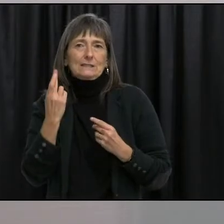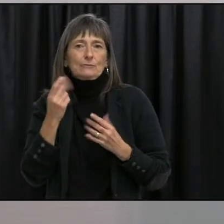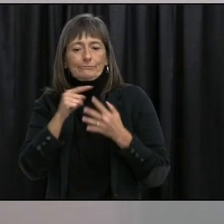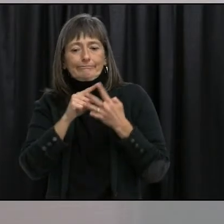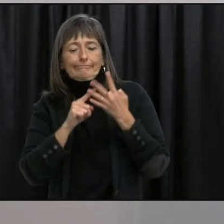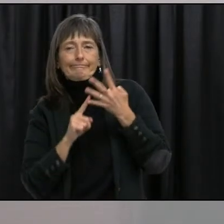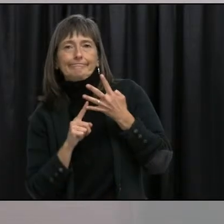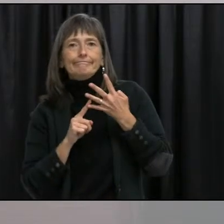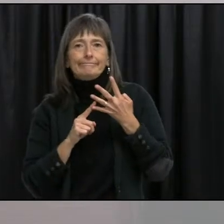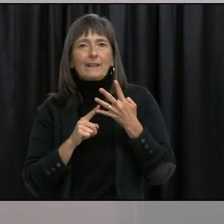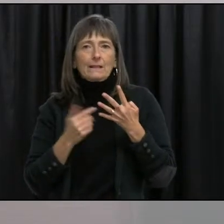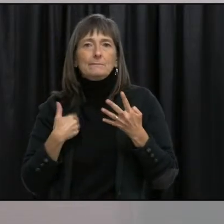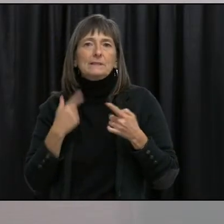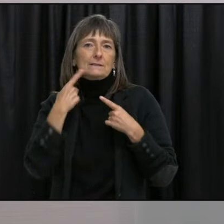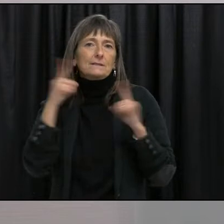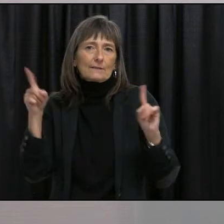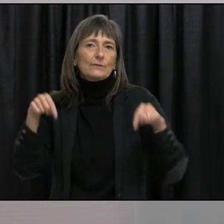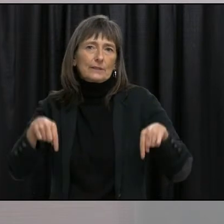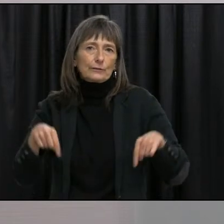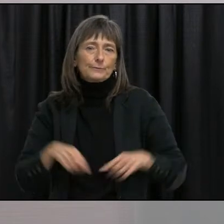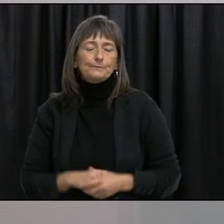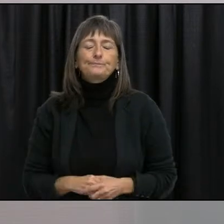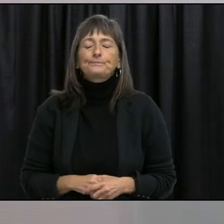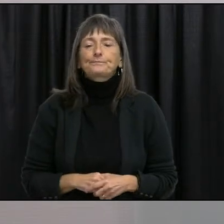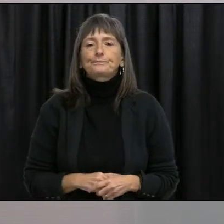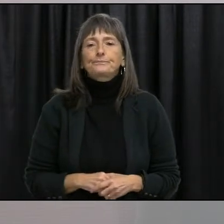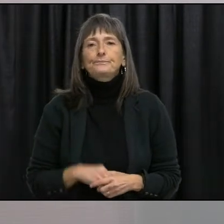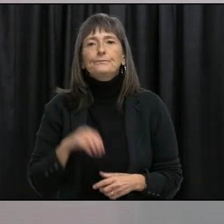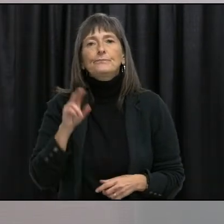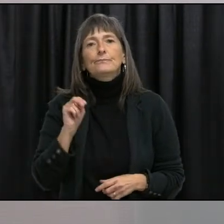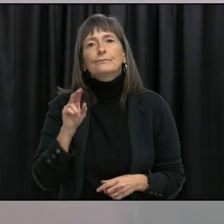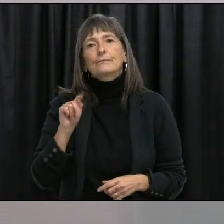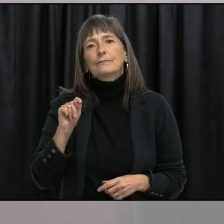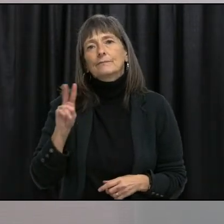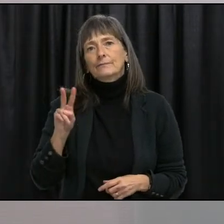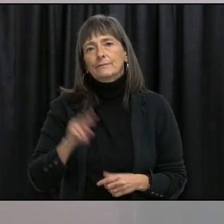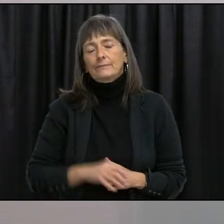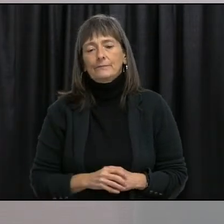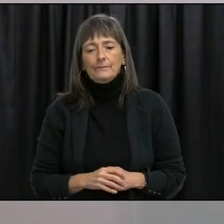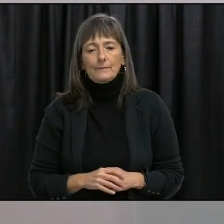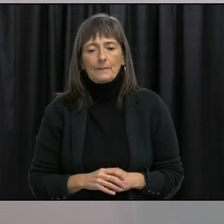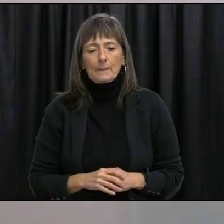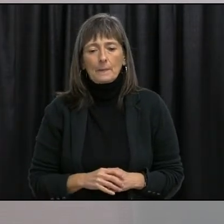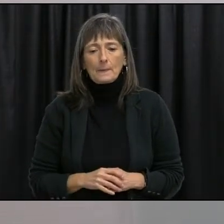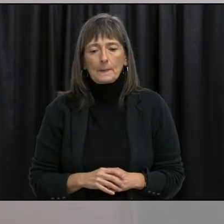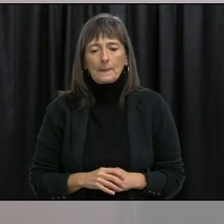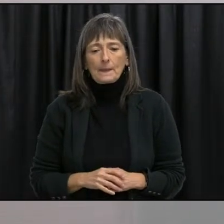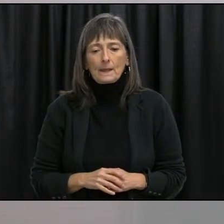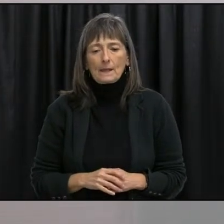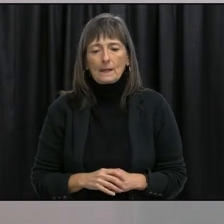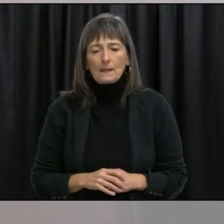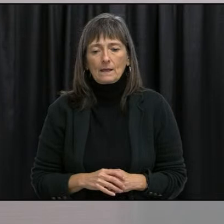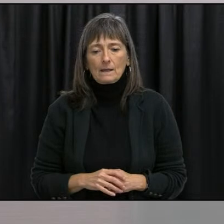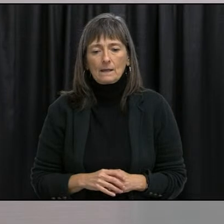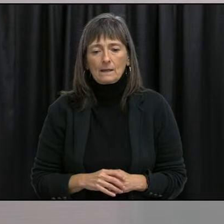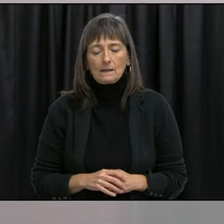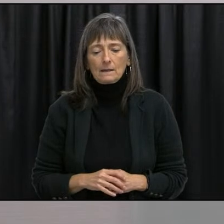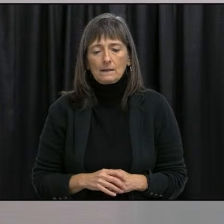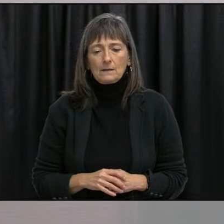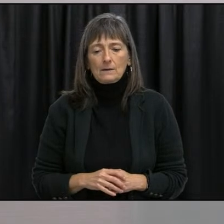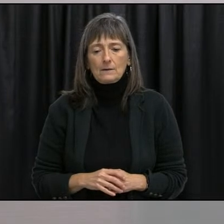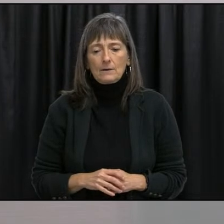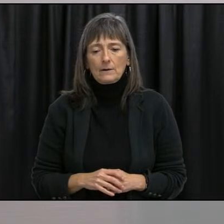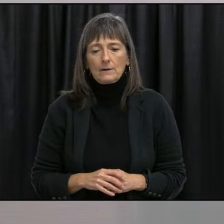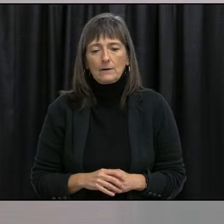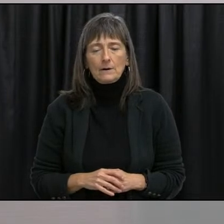Thank you. Our next questions are from Jody Cook of NTV News. Please go ahead. Thank you. Minister,